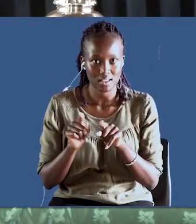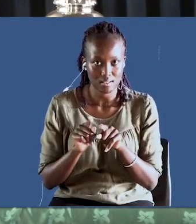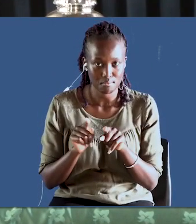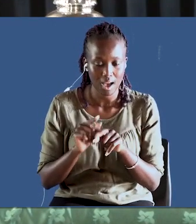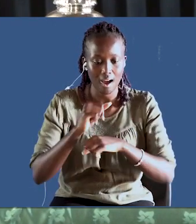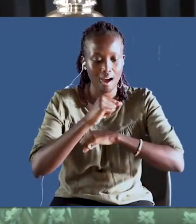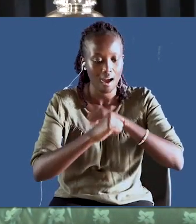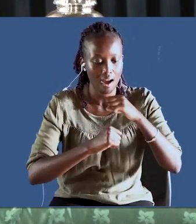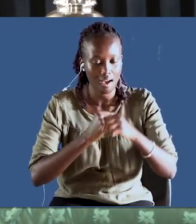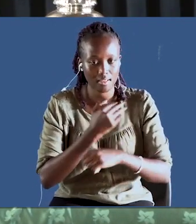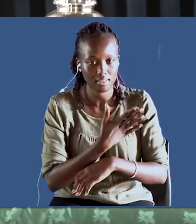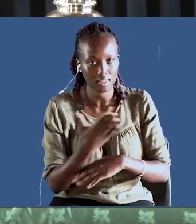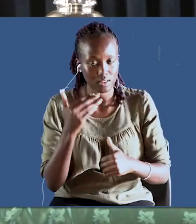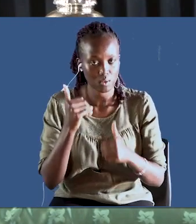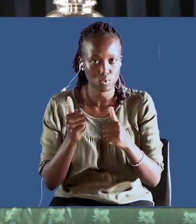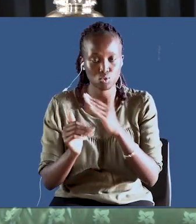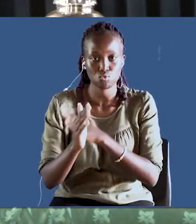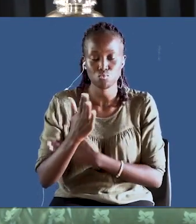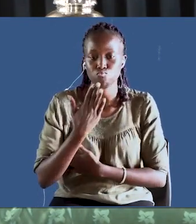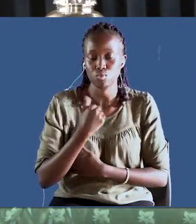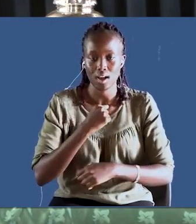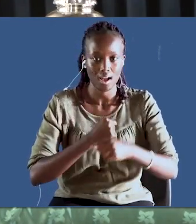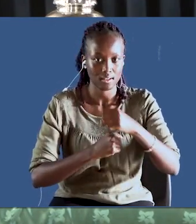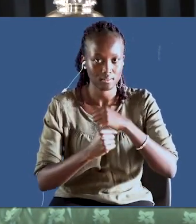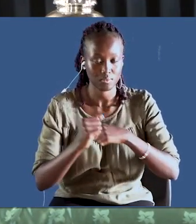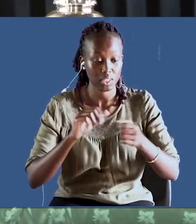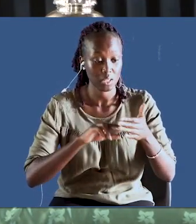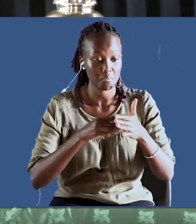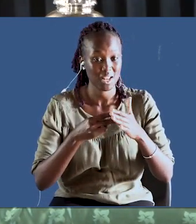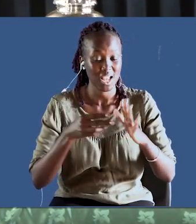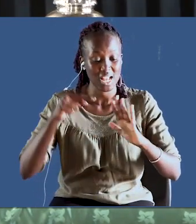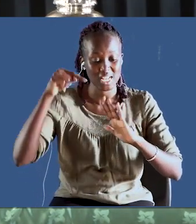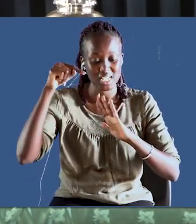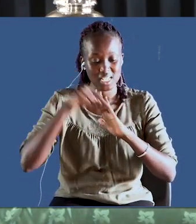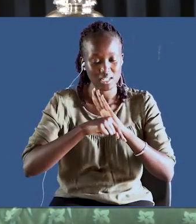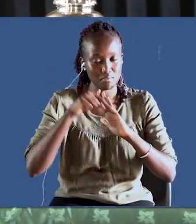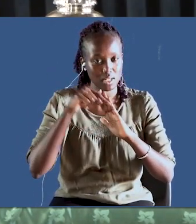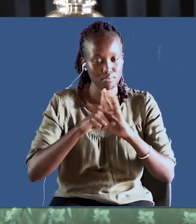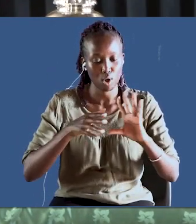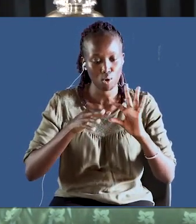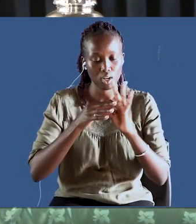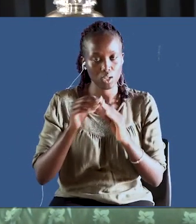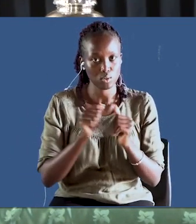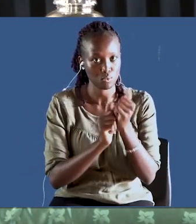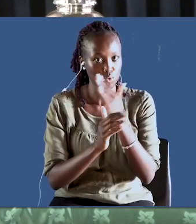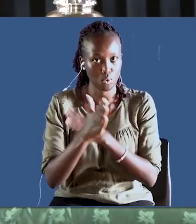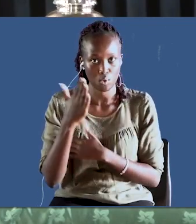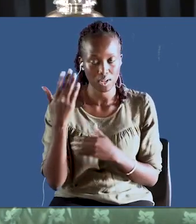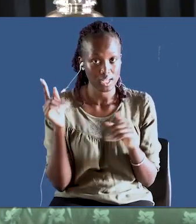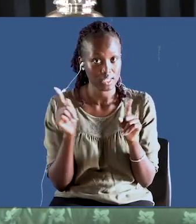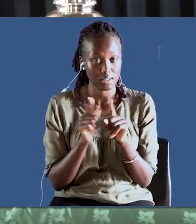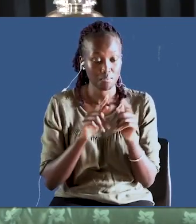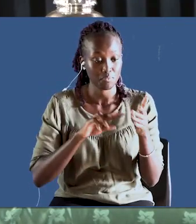him. It is having a deeper connection with God at a very personal level. It